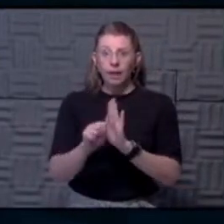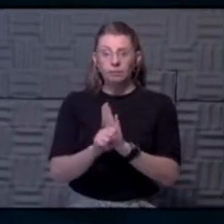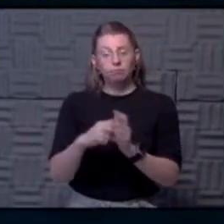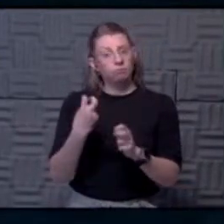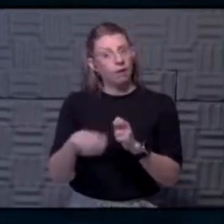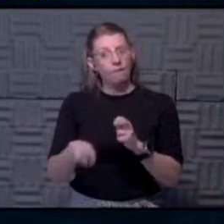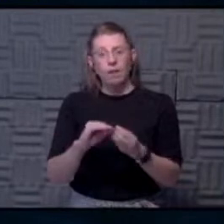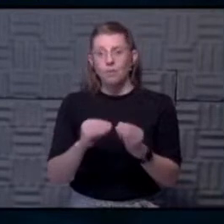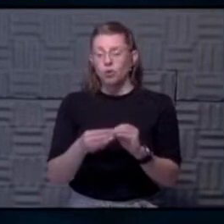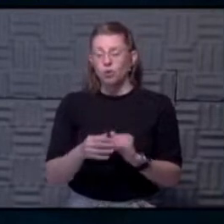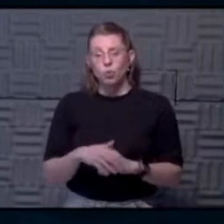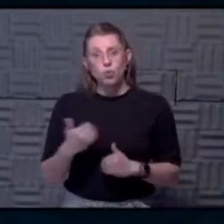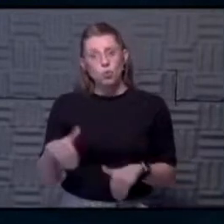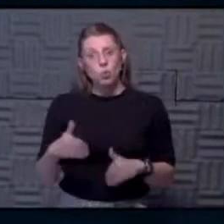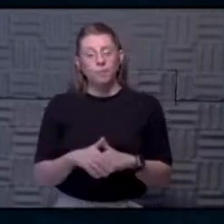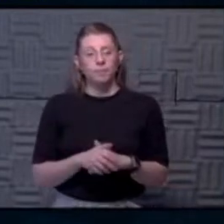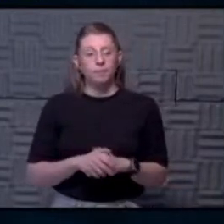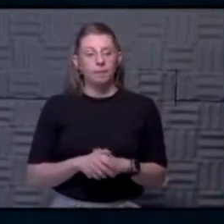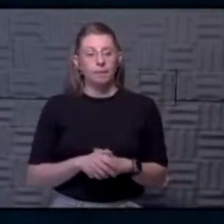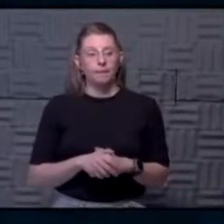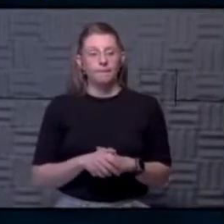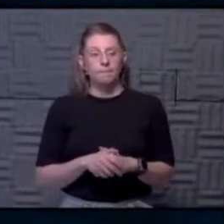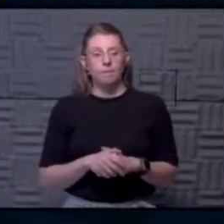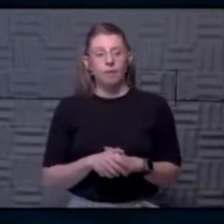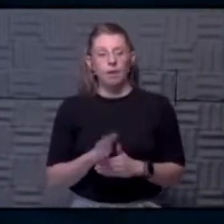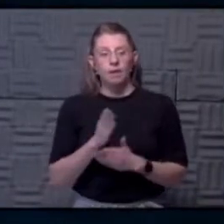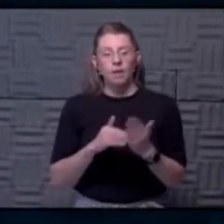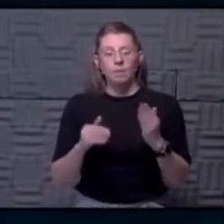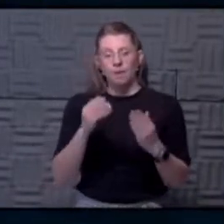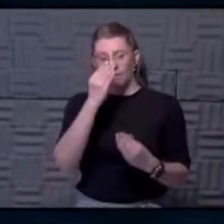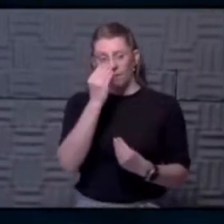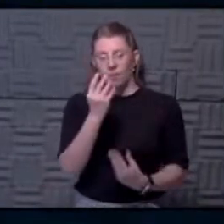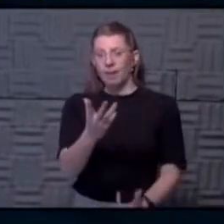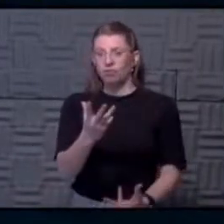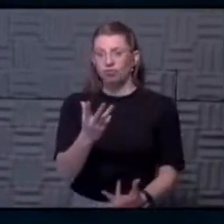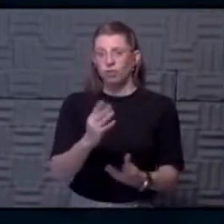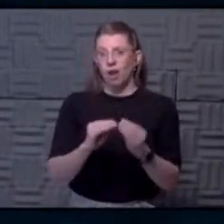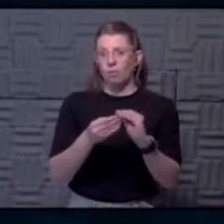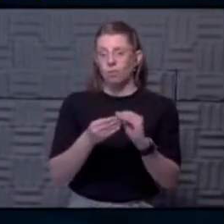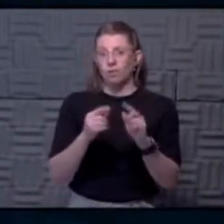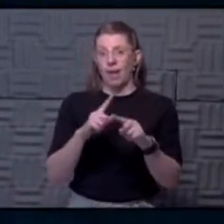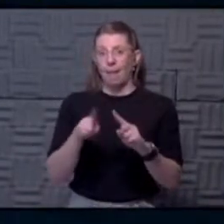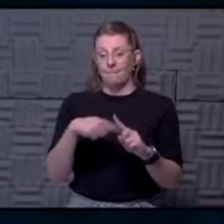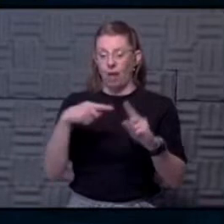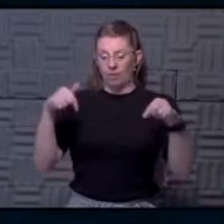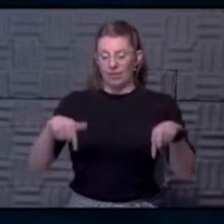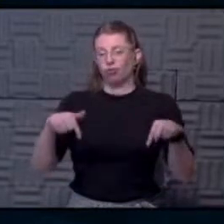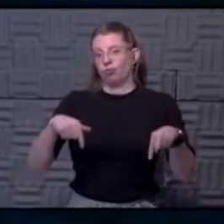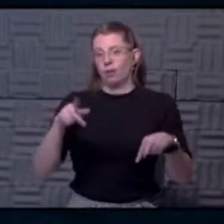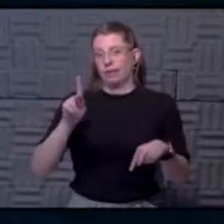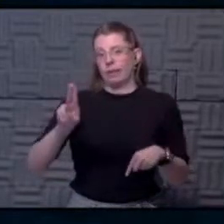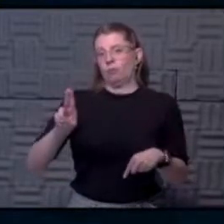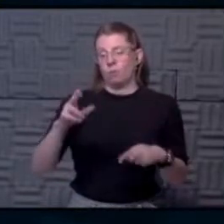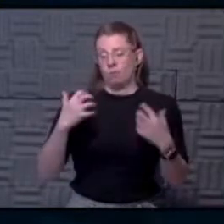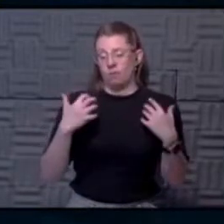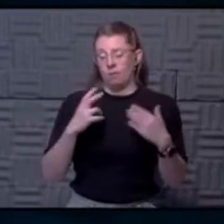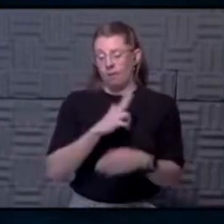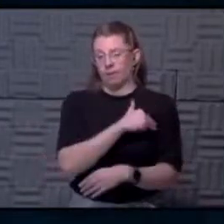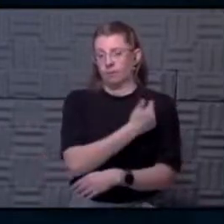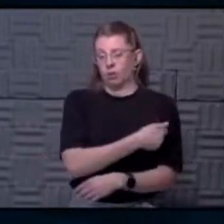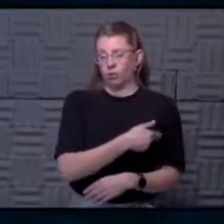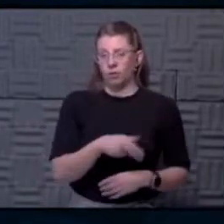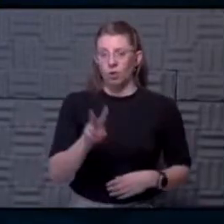numbers. And finally, some information or numbers about our hospital here in Kansas City.